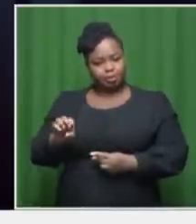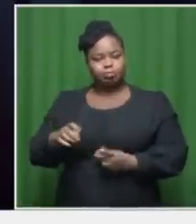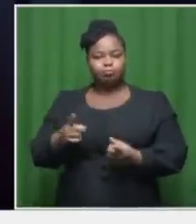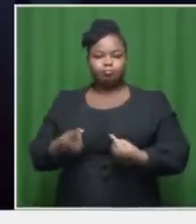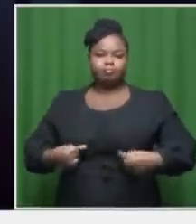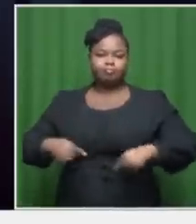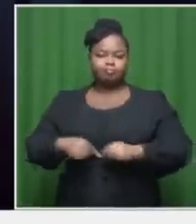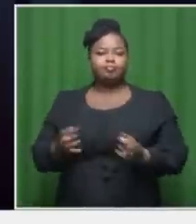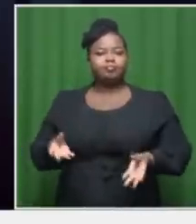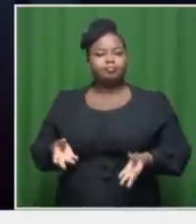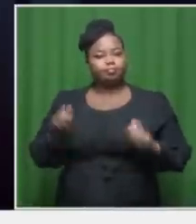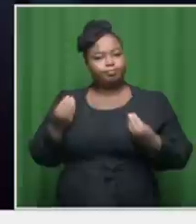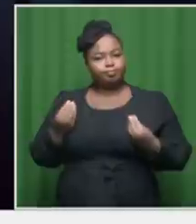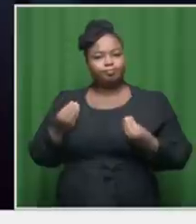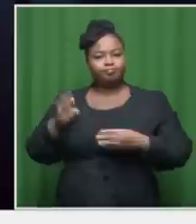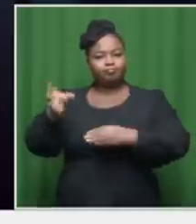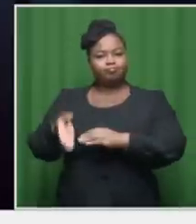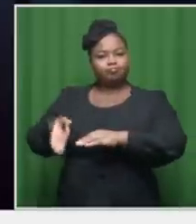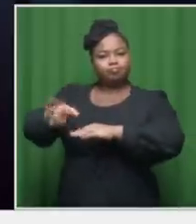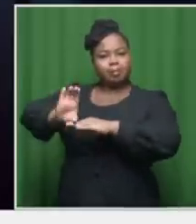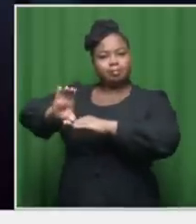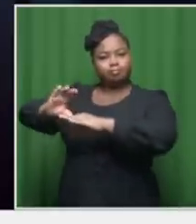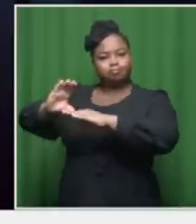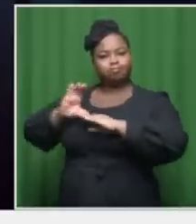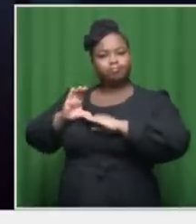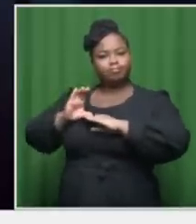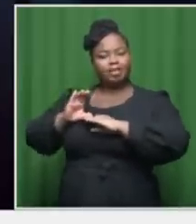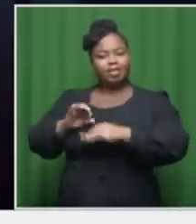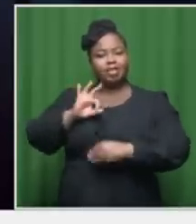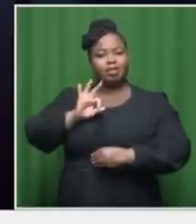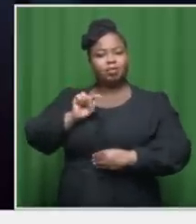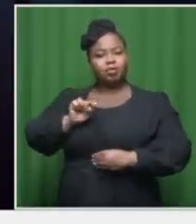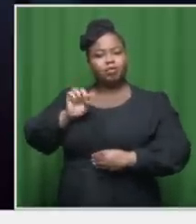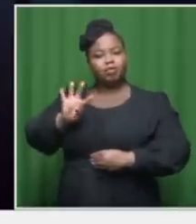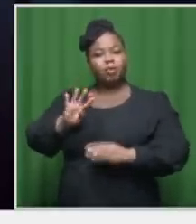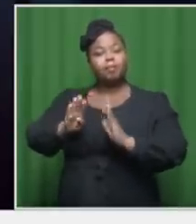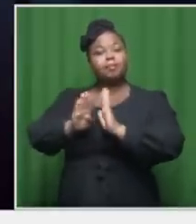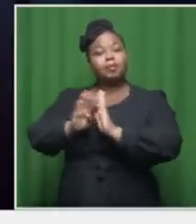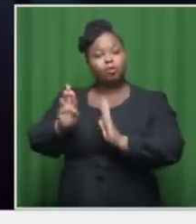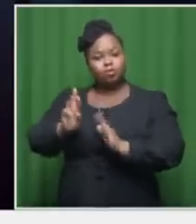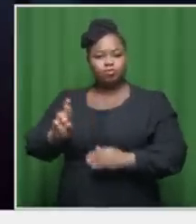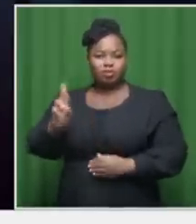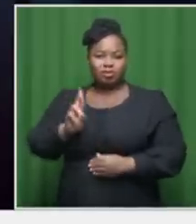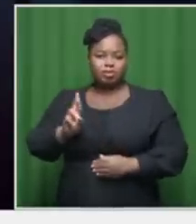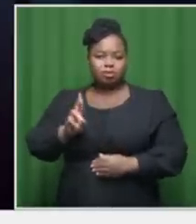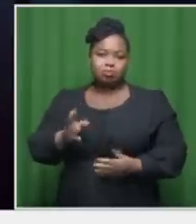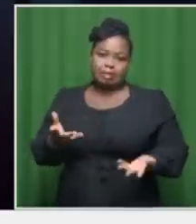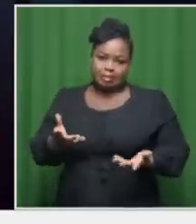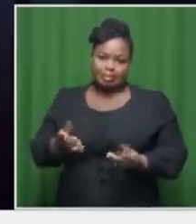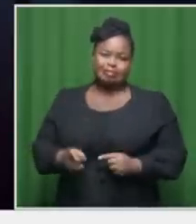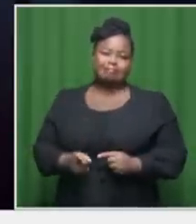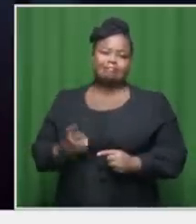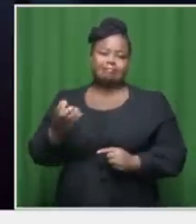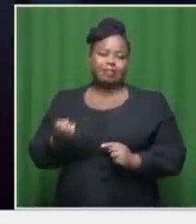to secure a recap of 3.4 billion. The 3.4 billion obviously came with